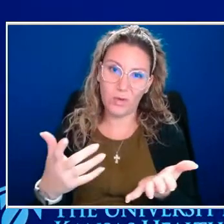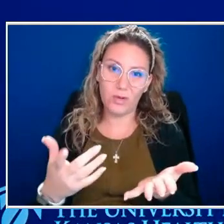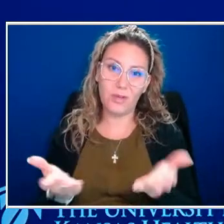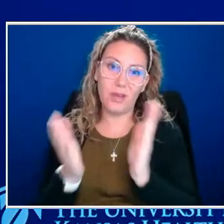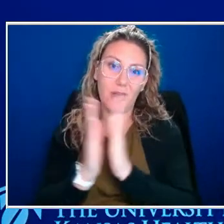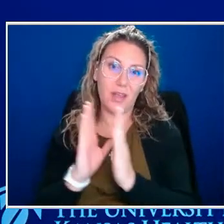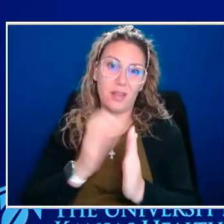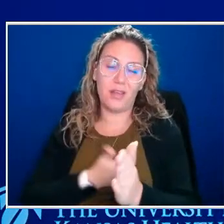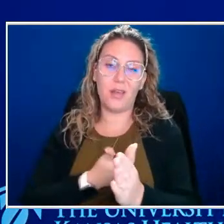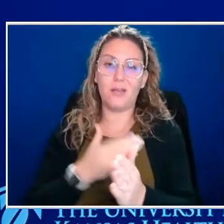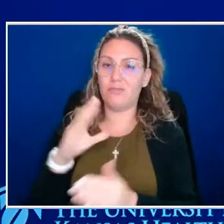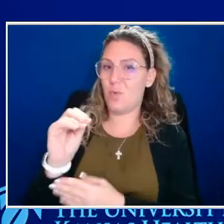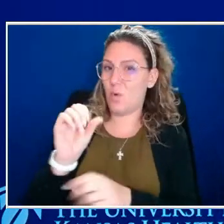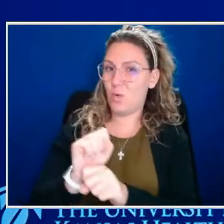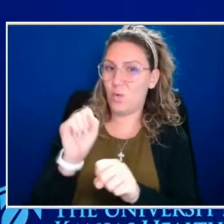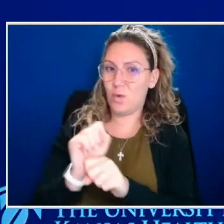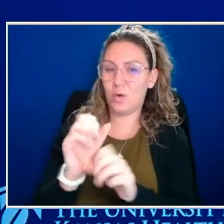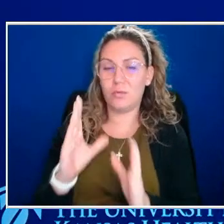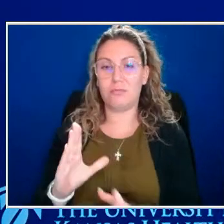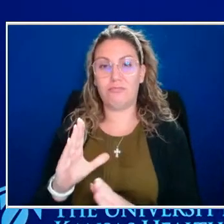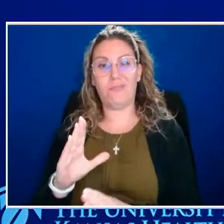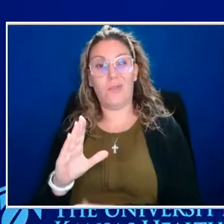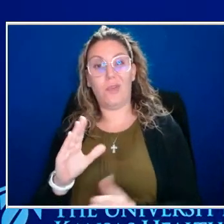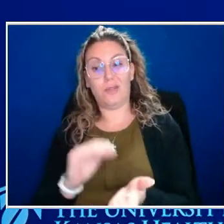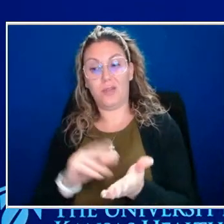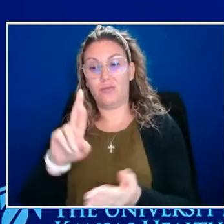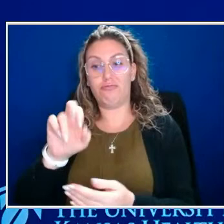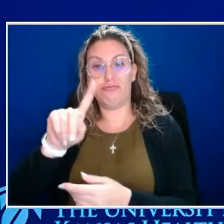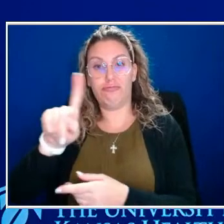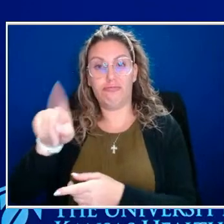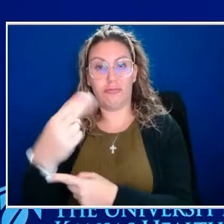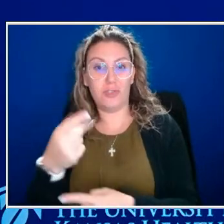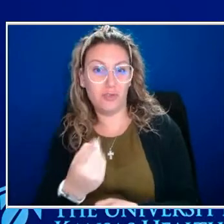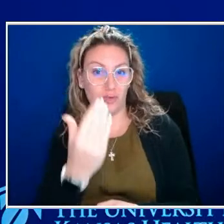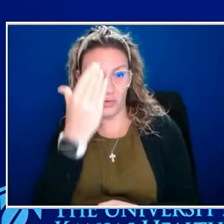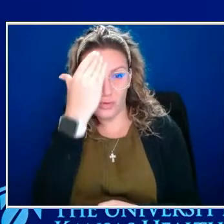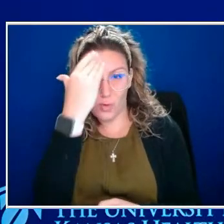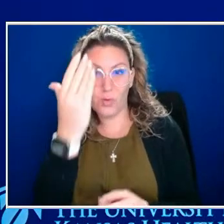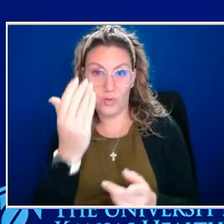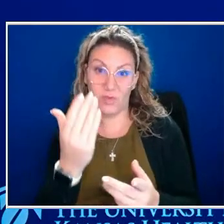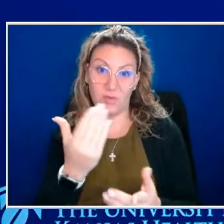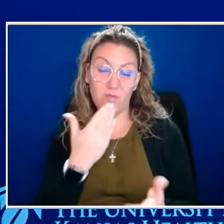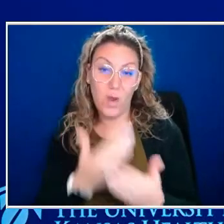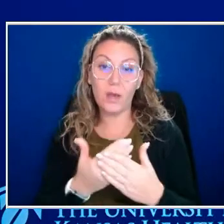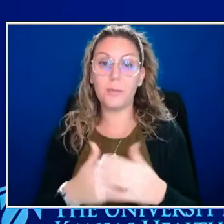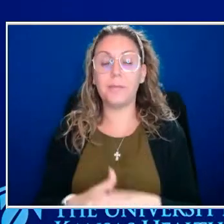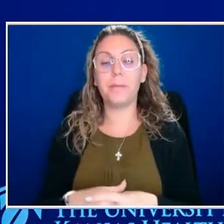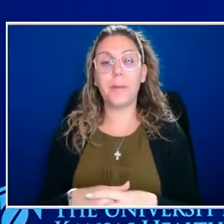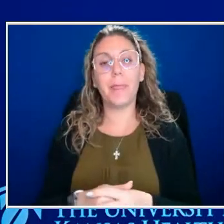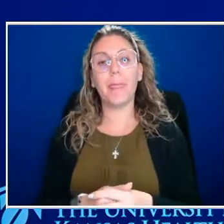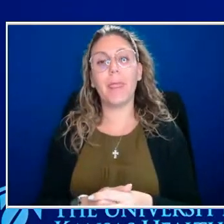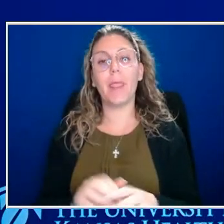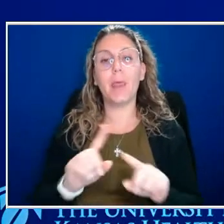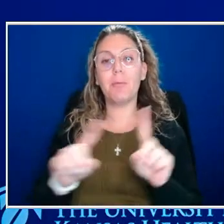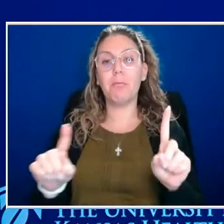here, Dr. Calendar Rich, as well about that. She knows that very well. But so we have the comorbidities, their age, but also those people